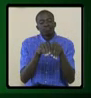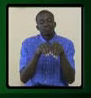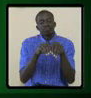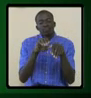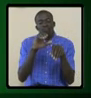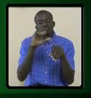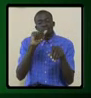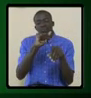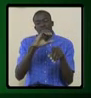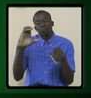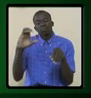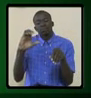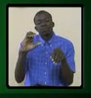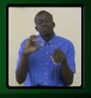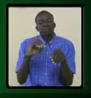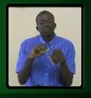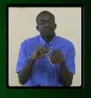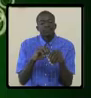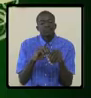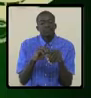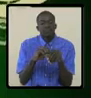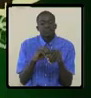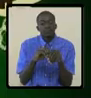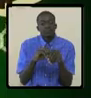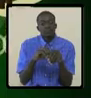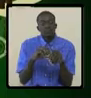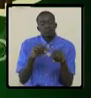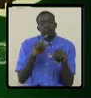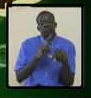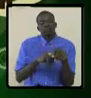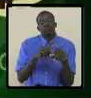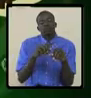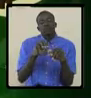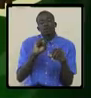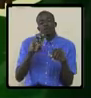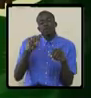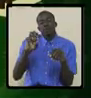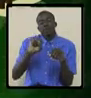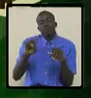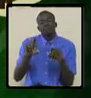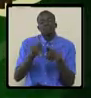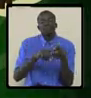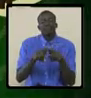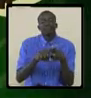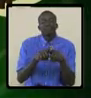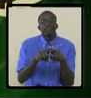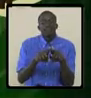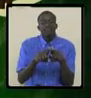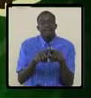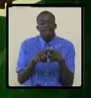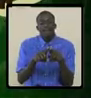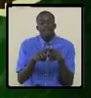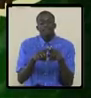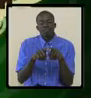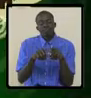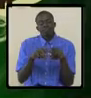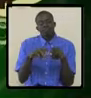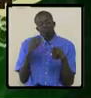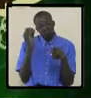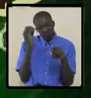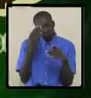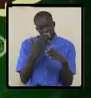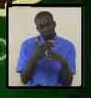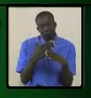produces alternating current. Now it's time for our SMS competition question. It works like